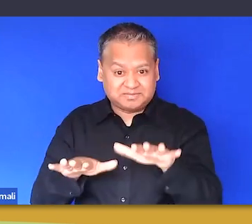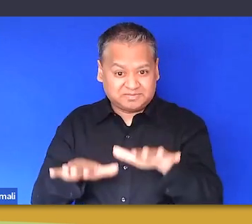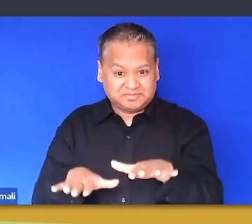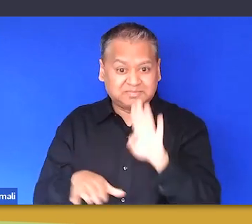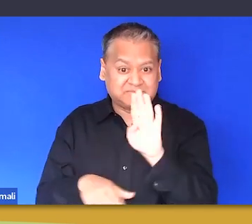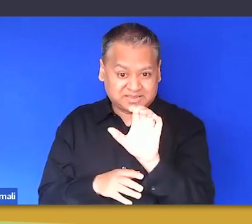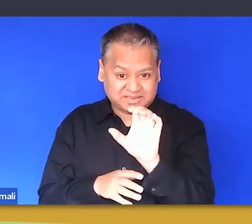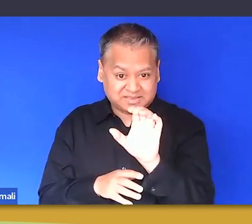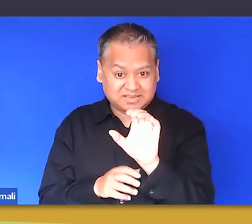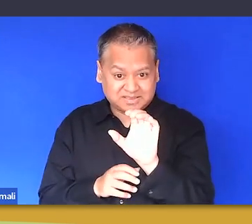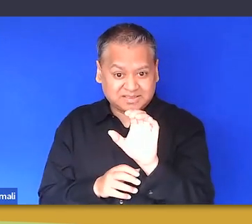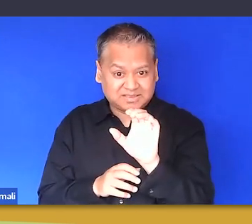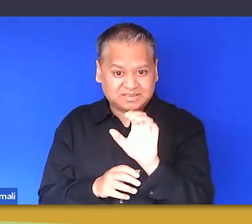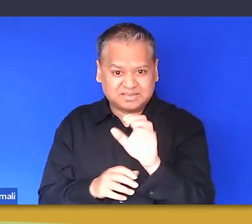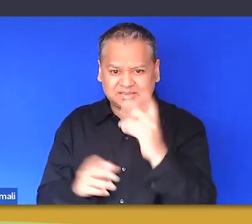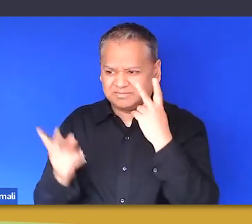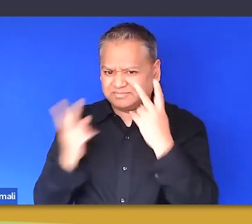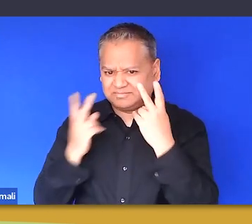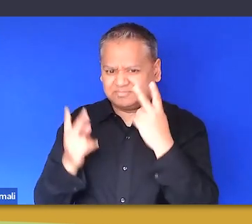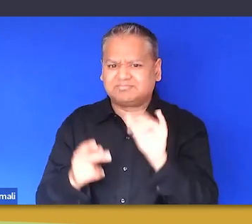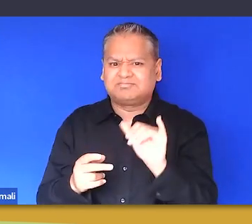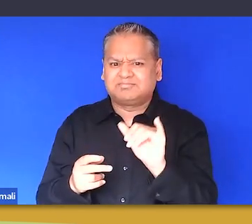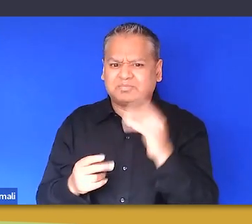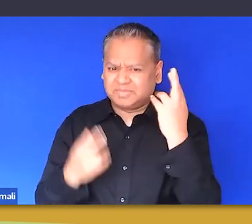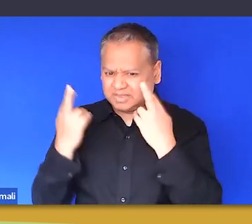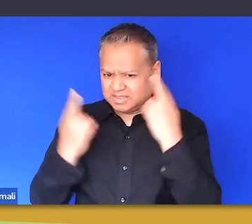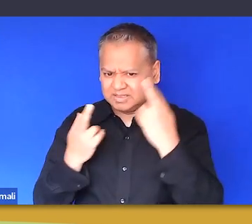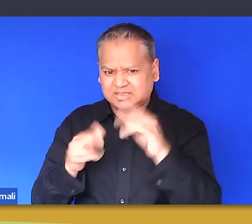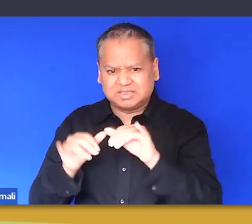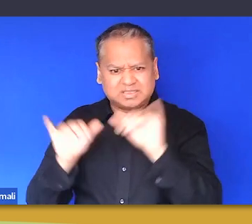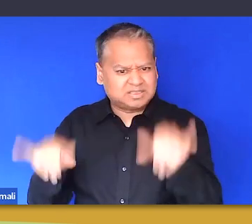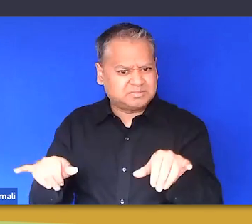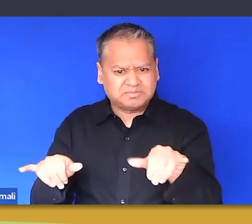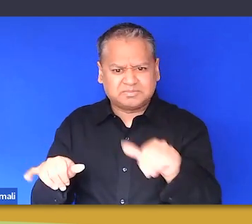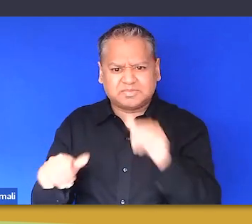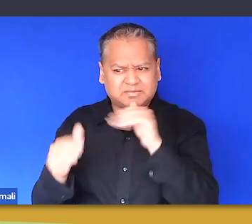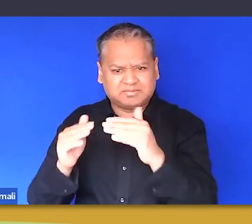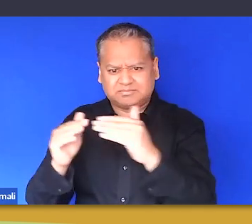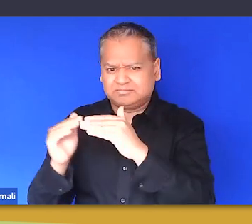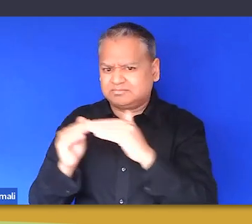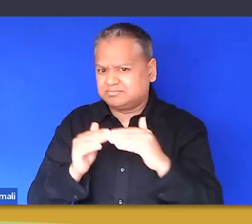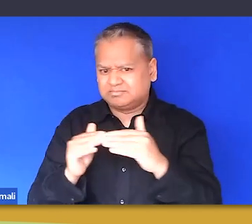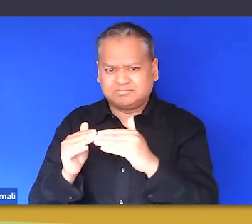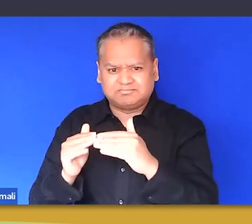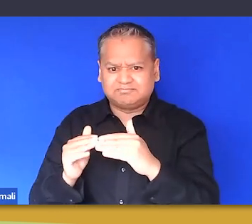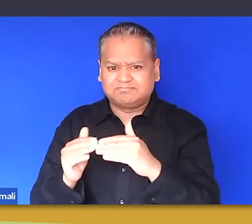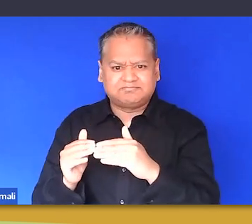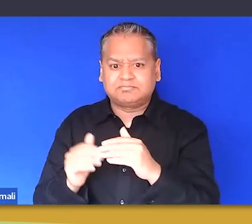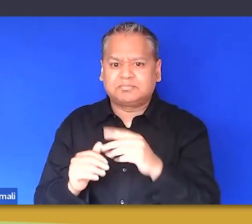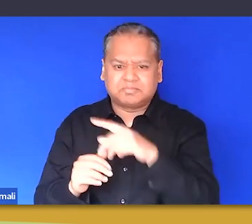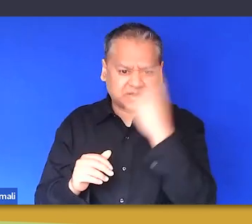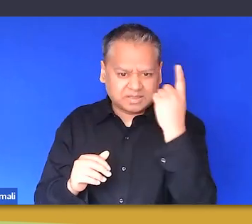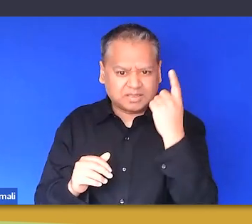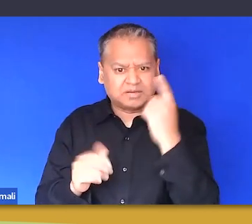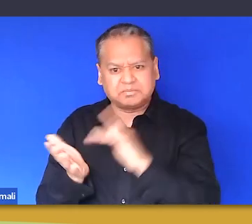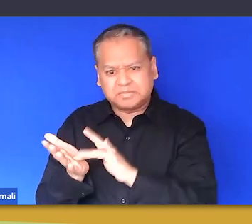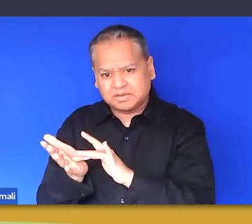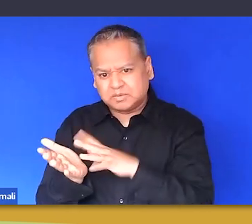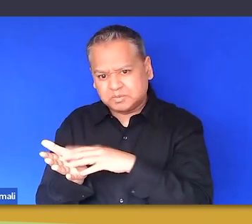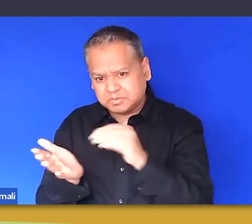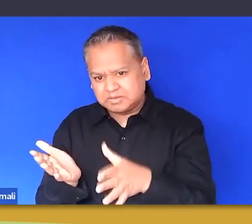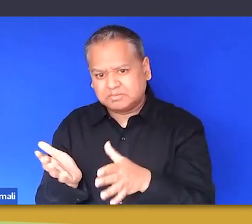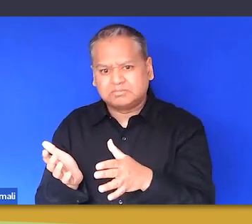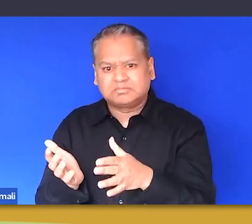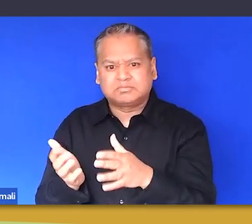institutionalized racism has contributed to the marked scarcity of Black physicians and trainees and how it has impacted the